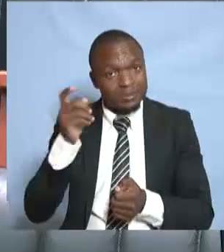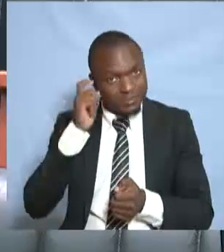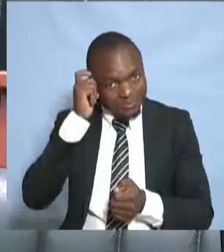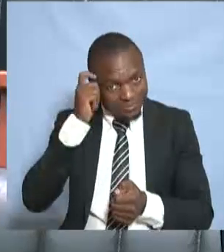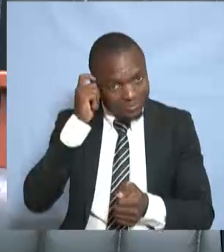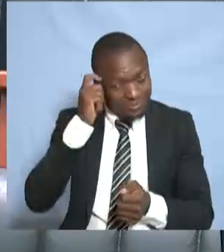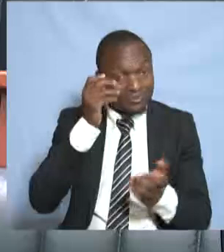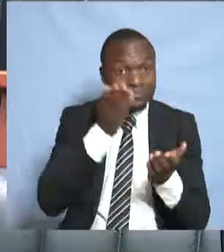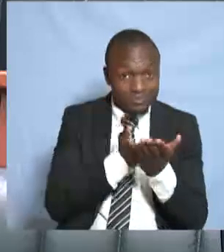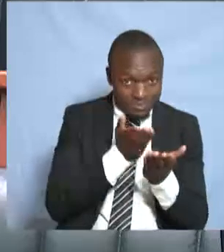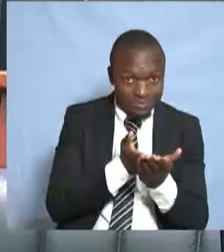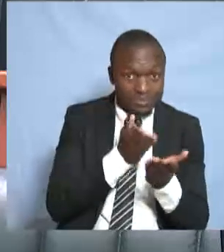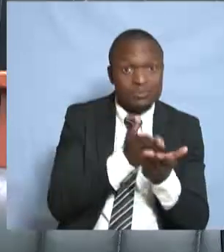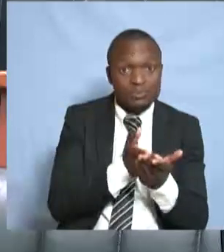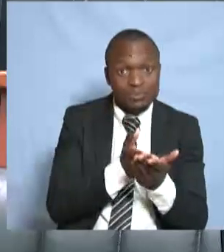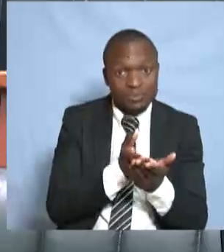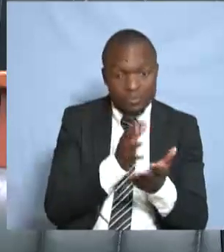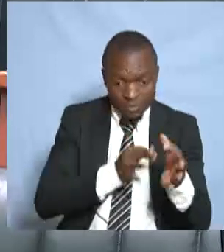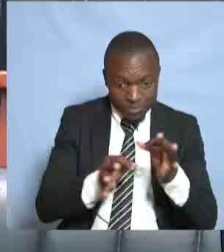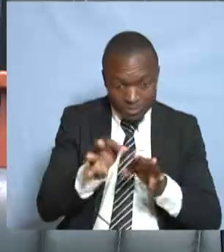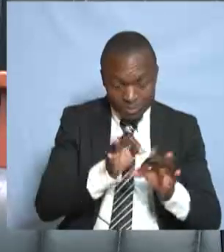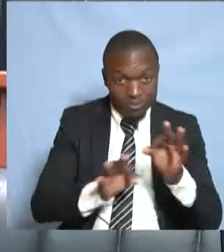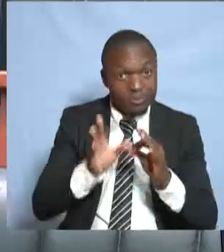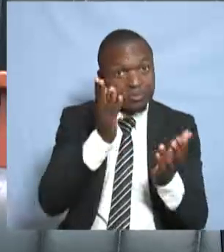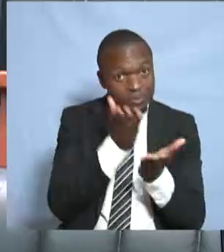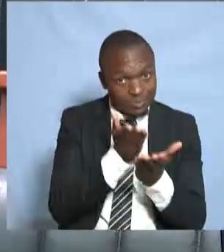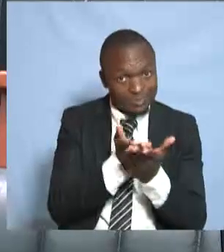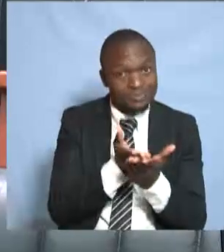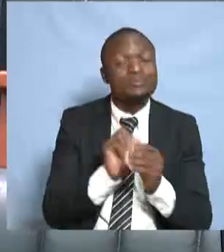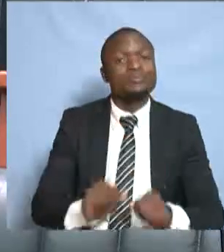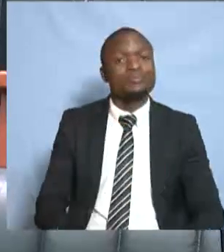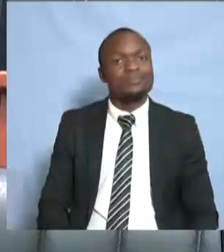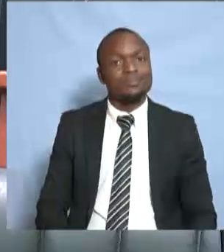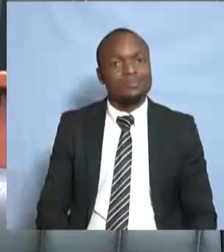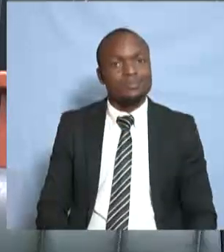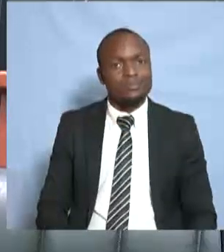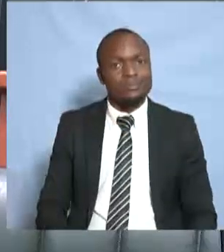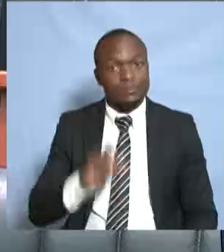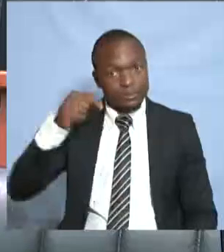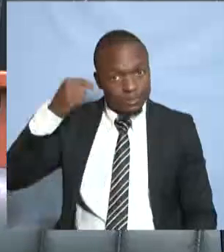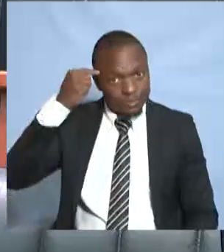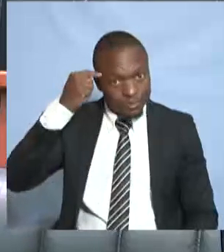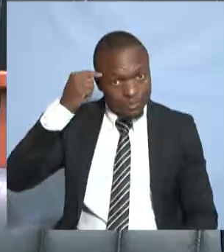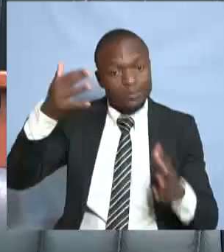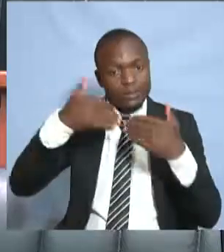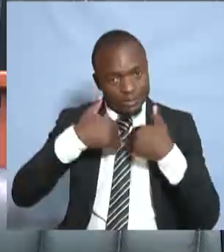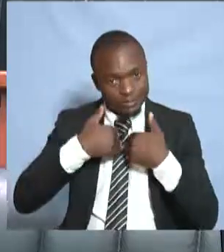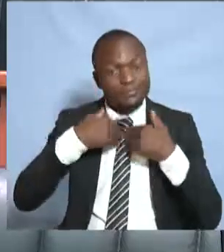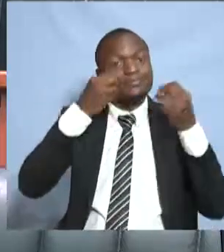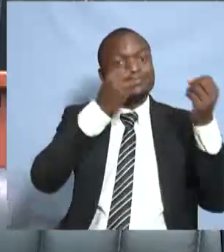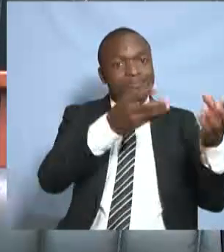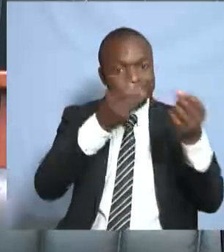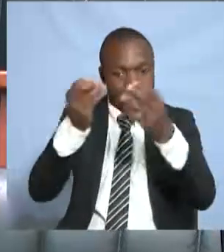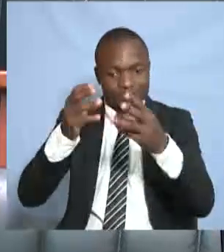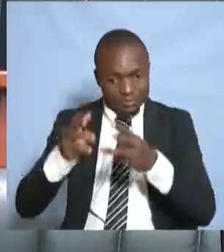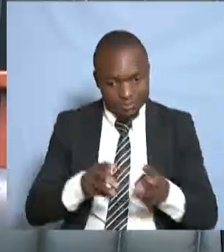Speaker, to simplify the motion. The motion is simply saying government has got a lot of